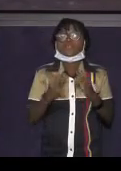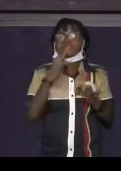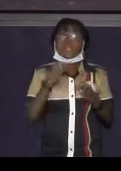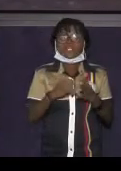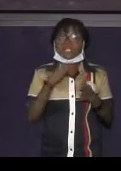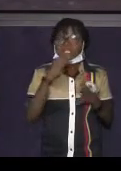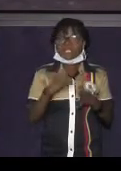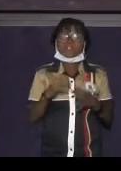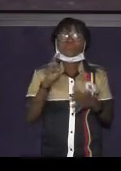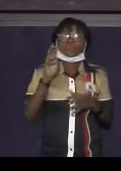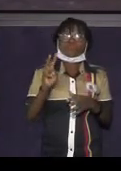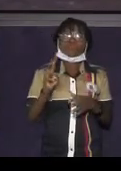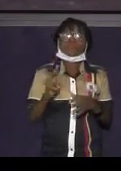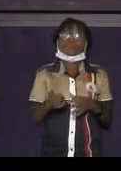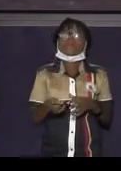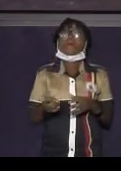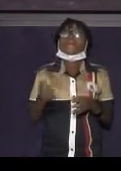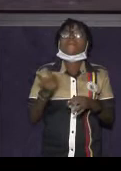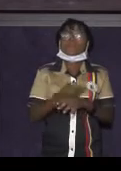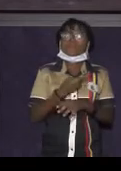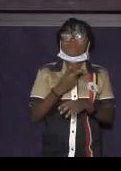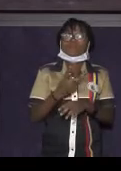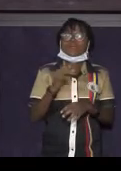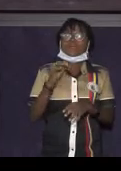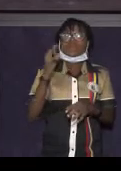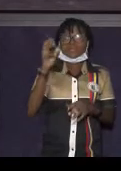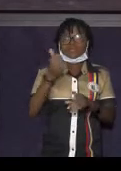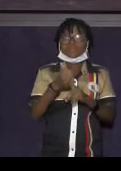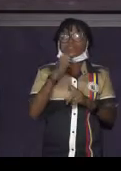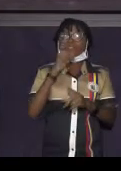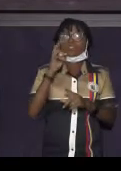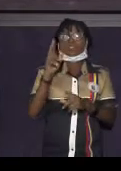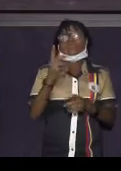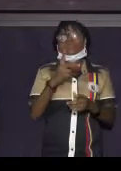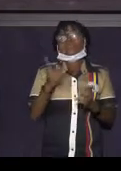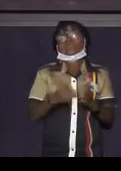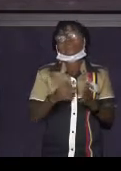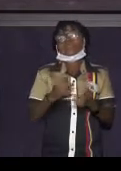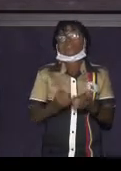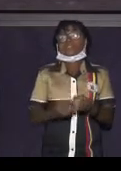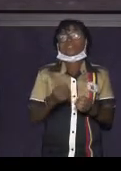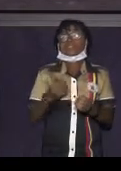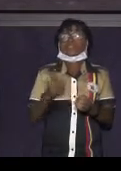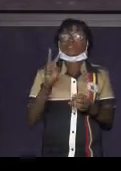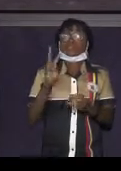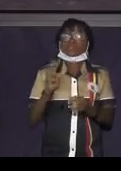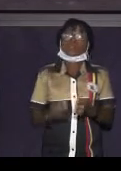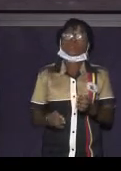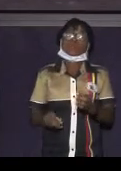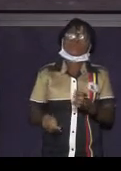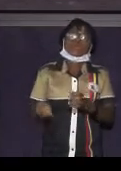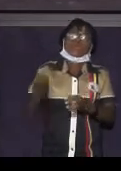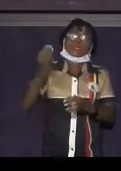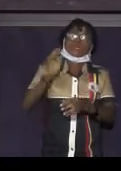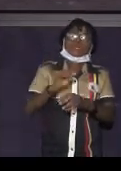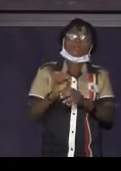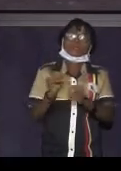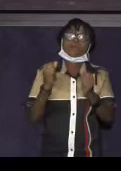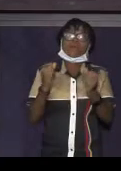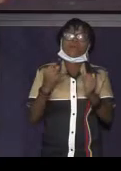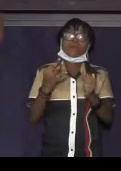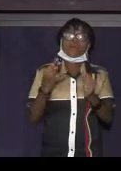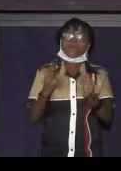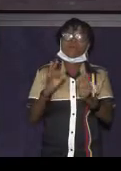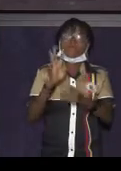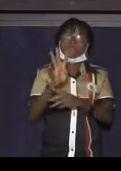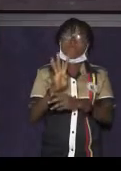itself in 3 places, that is 2 raised to the power of 3. Now, b is multiplying itself in 4 places. That is b with a power